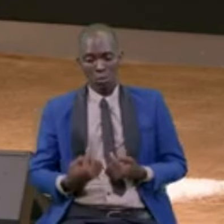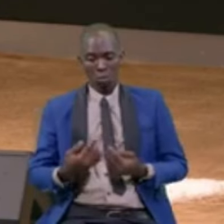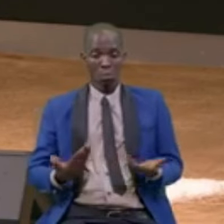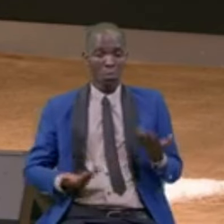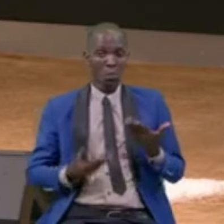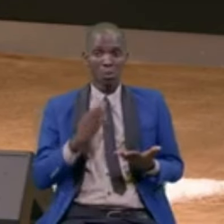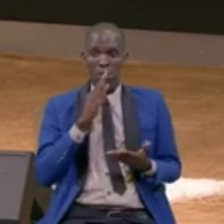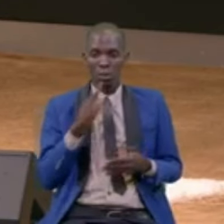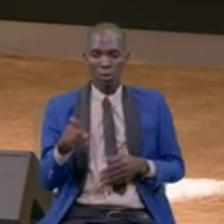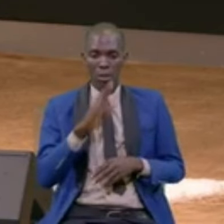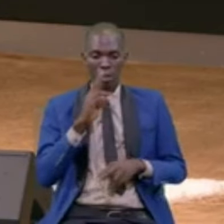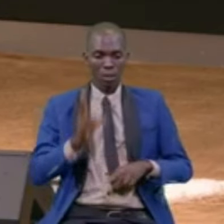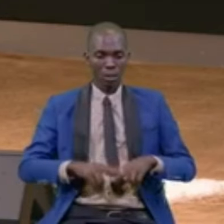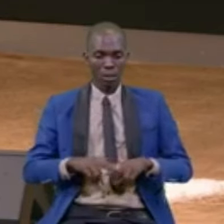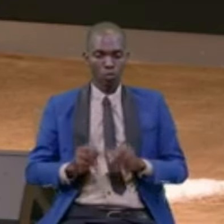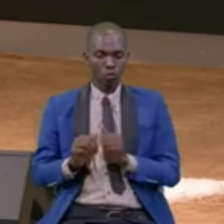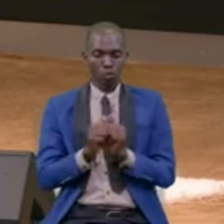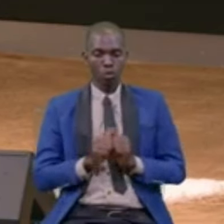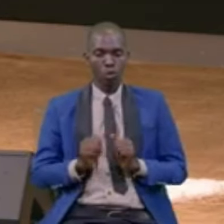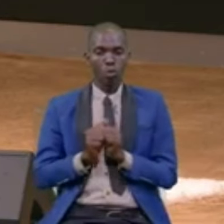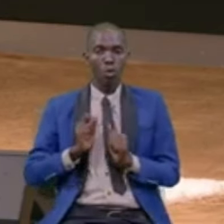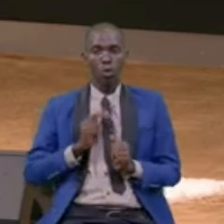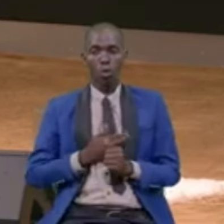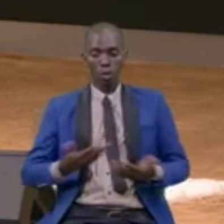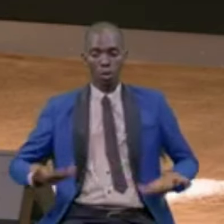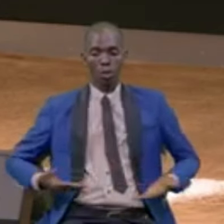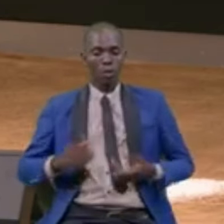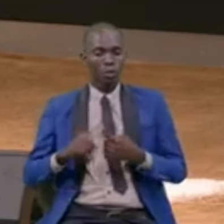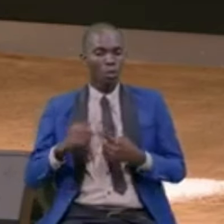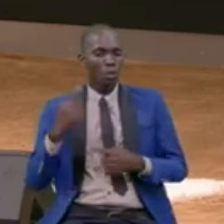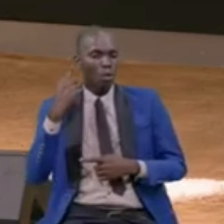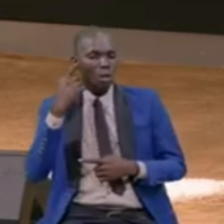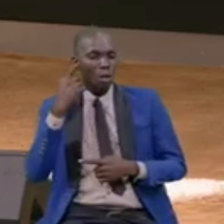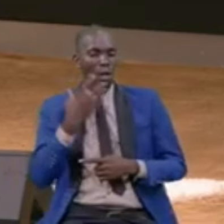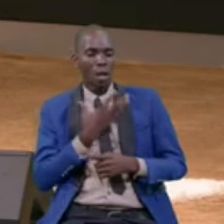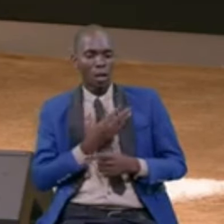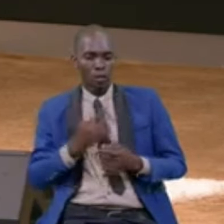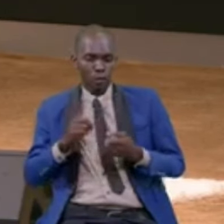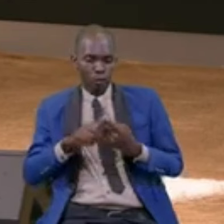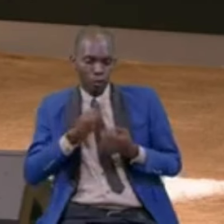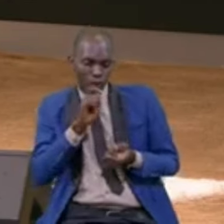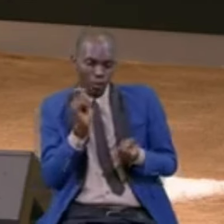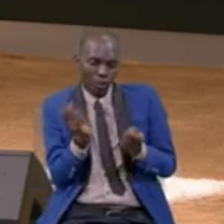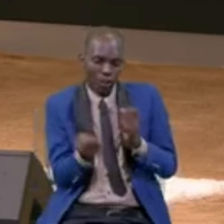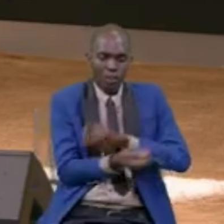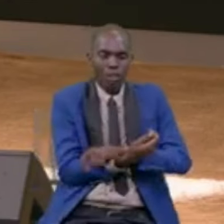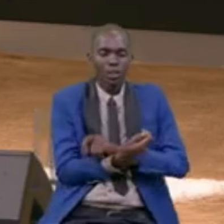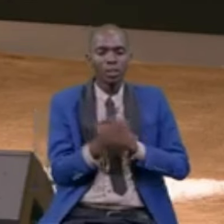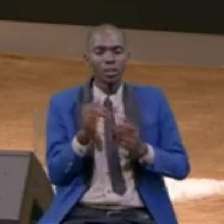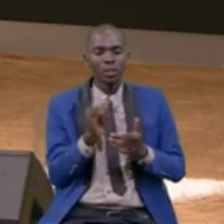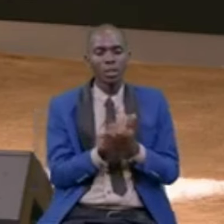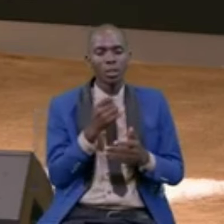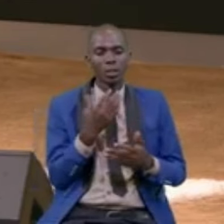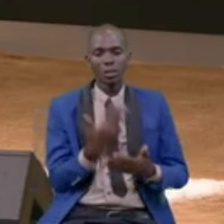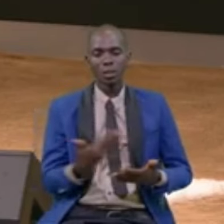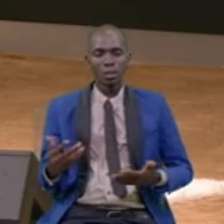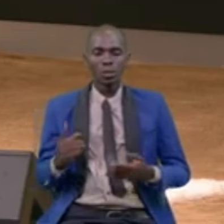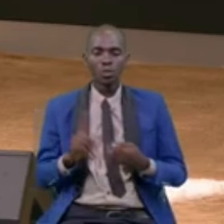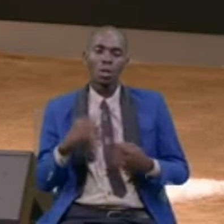here to hear what we are saying, and then to go and tell a lie to the world